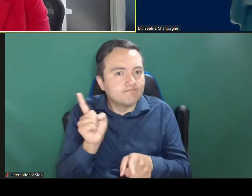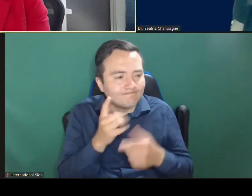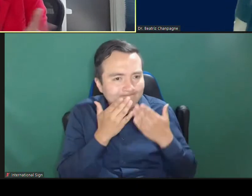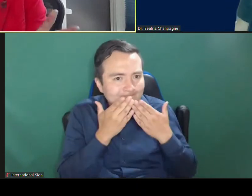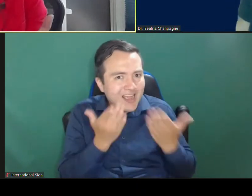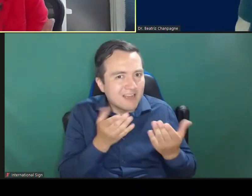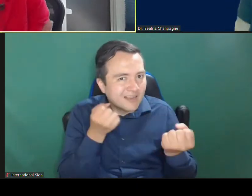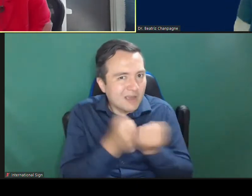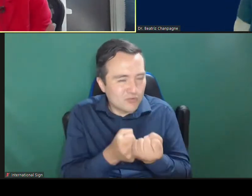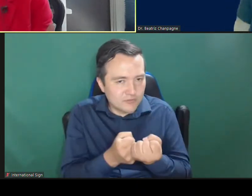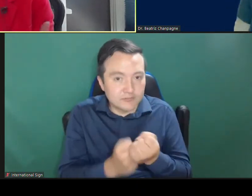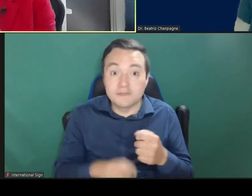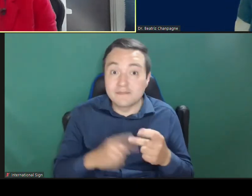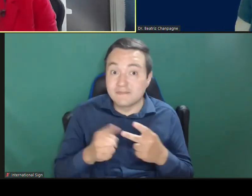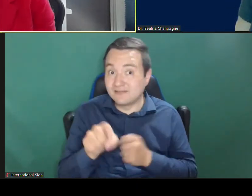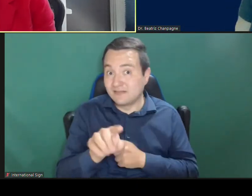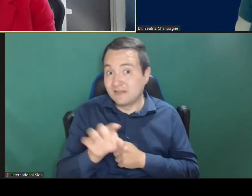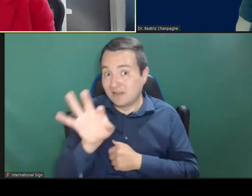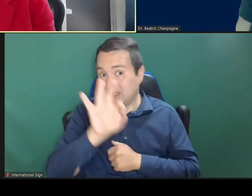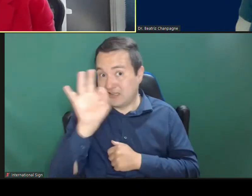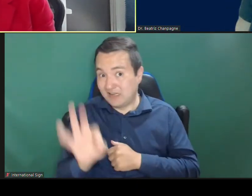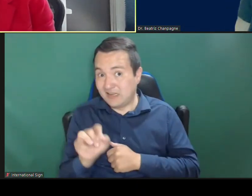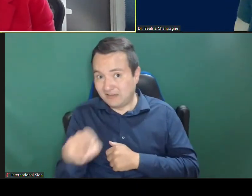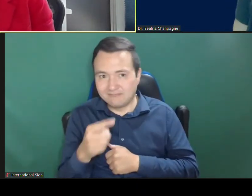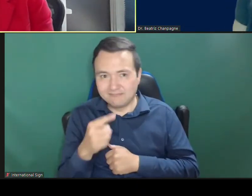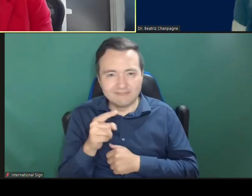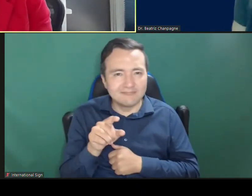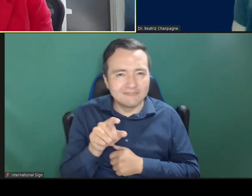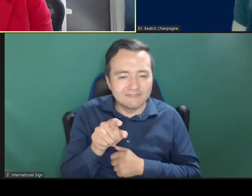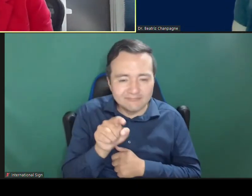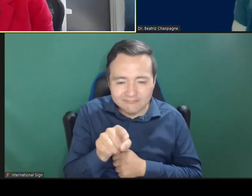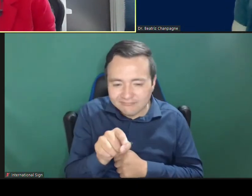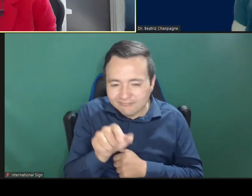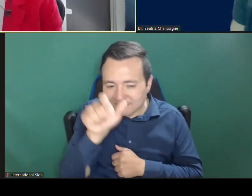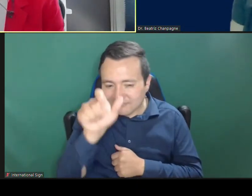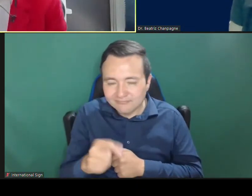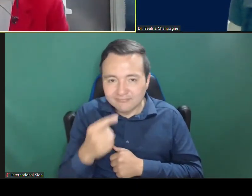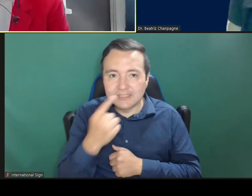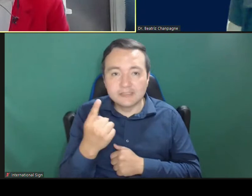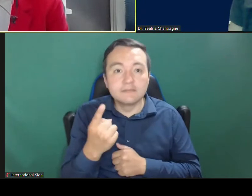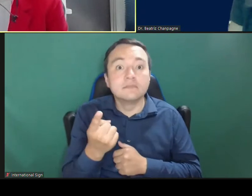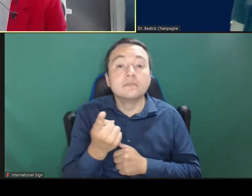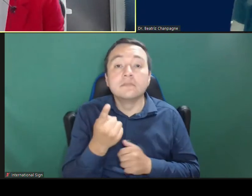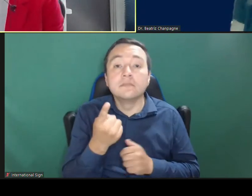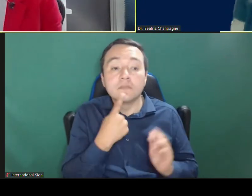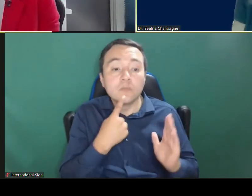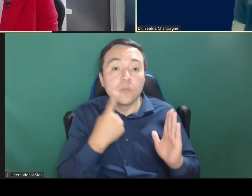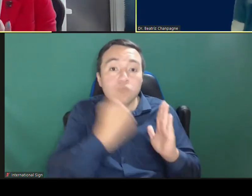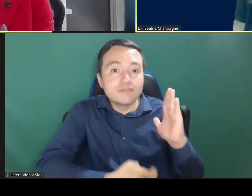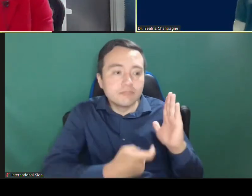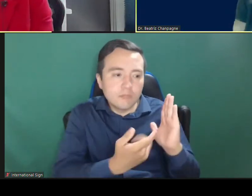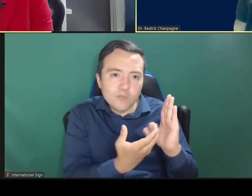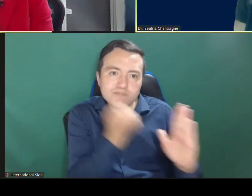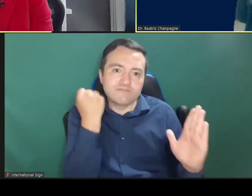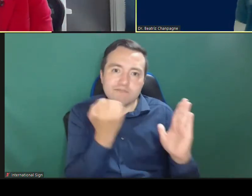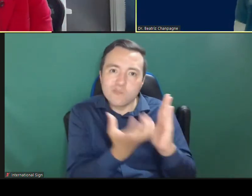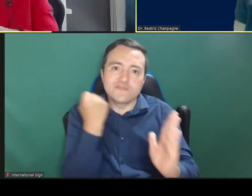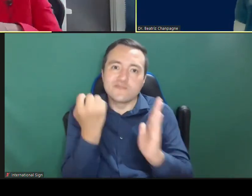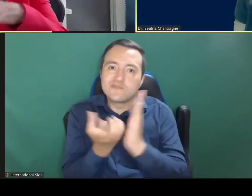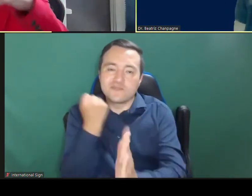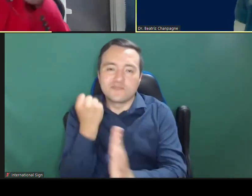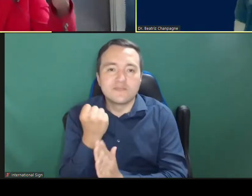need to strengthen the agenda on alcohol. Another gap that was referred to is that of